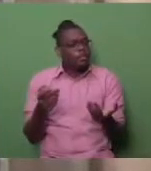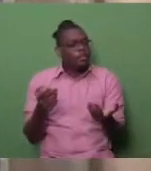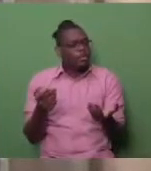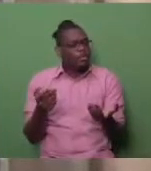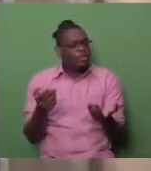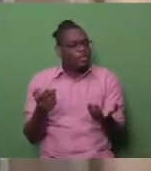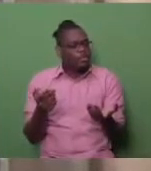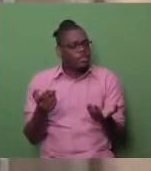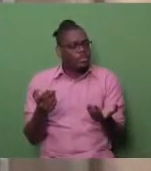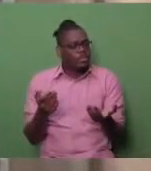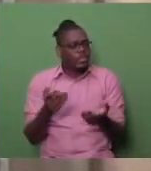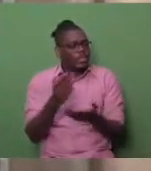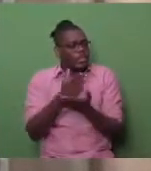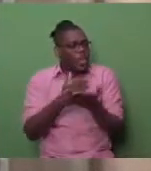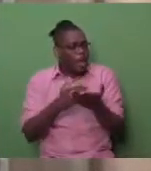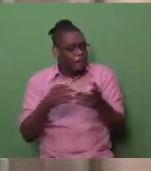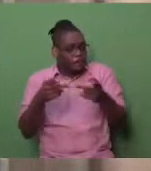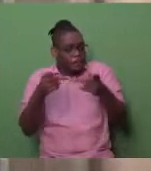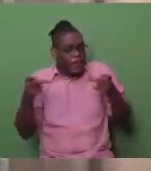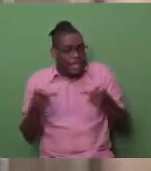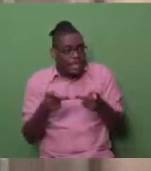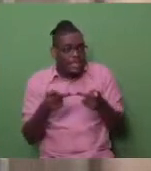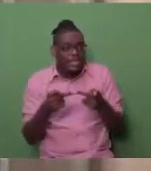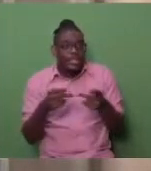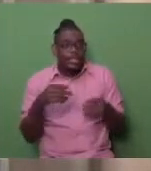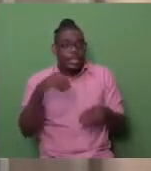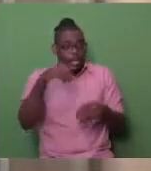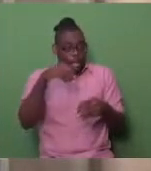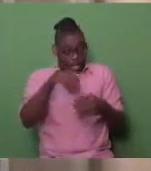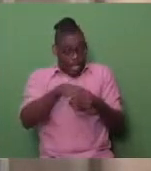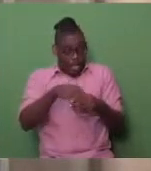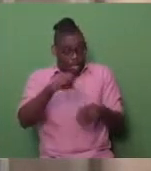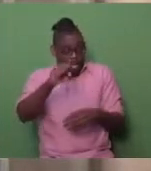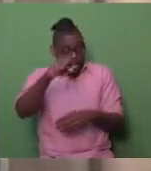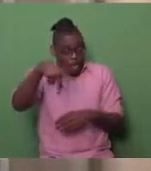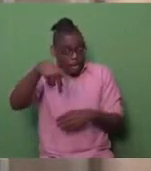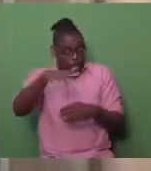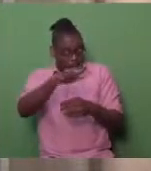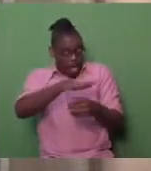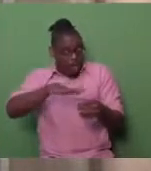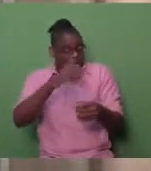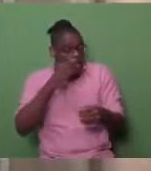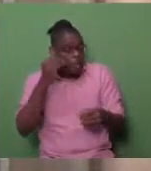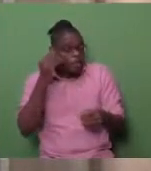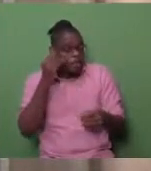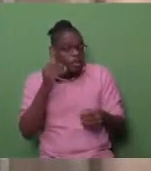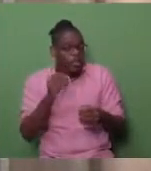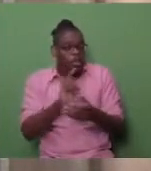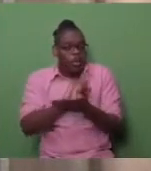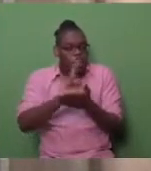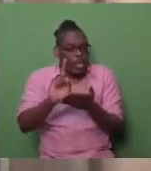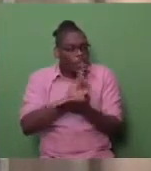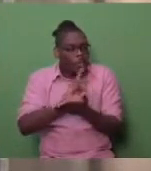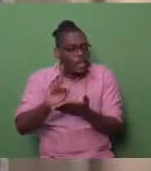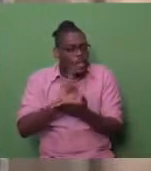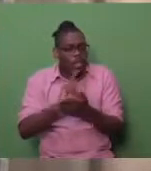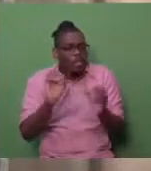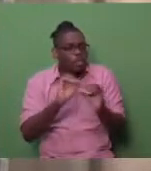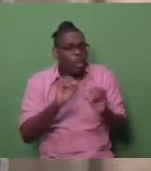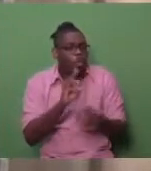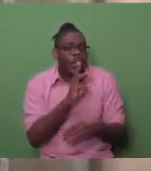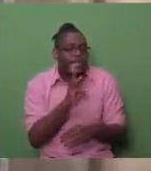areas of my constituency. Government continues to carry their politics of spite, malice, and geographic